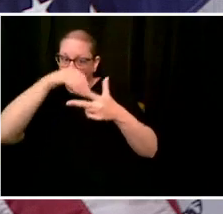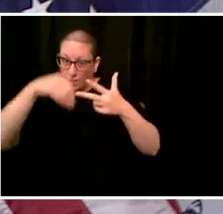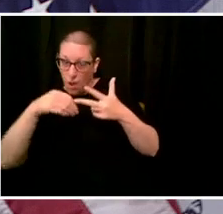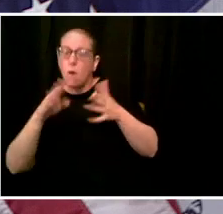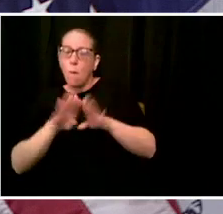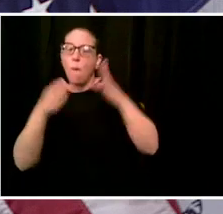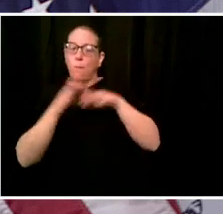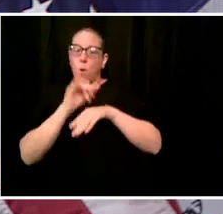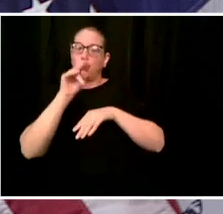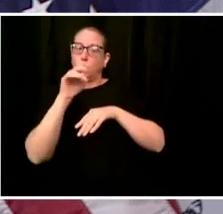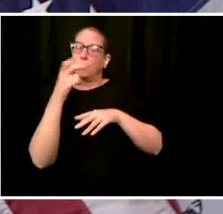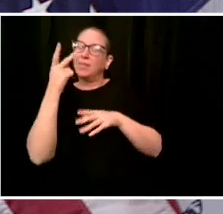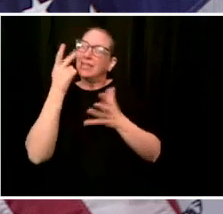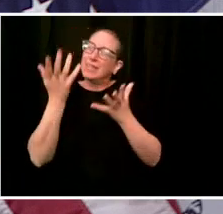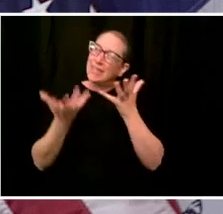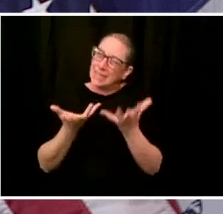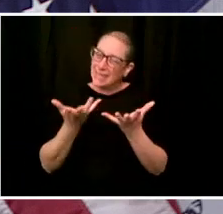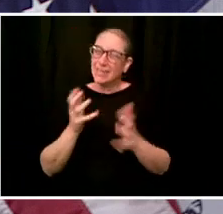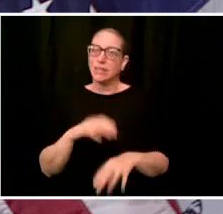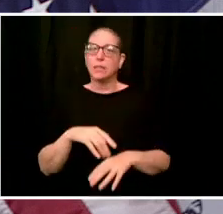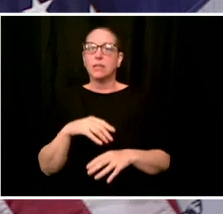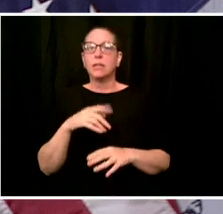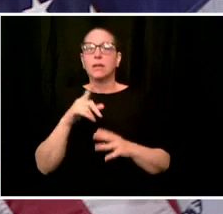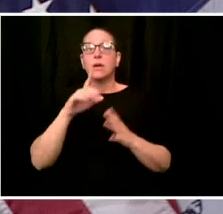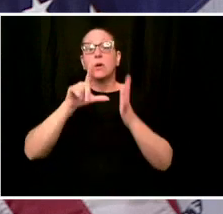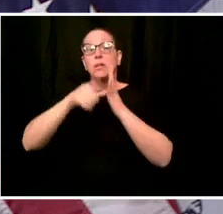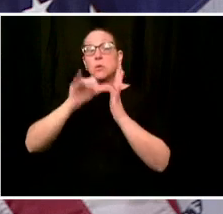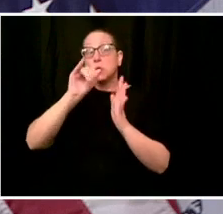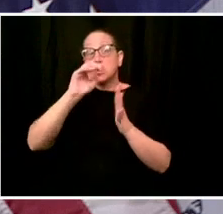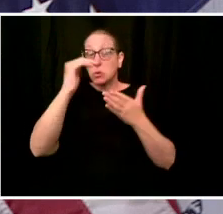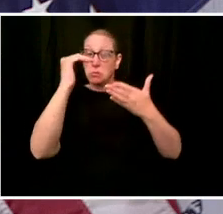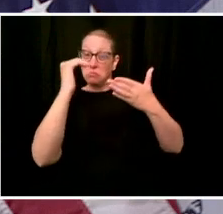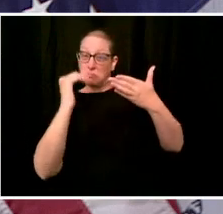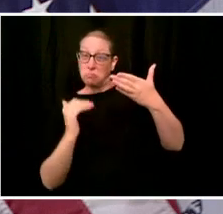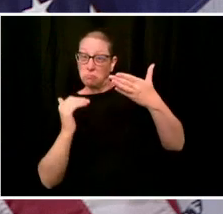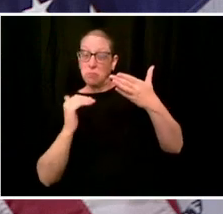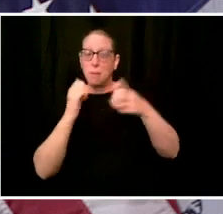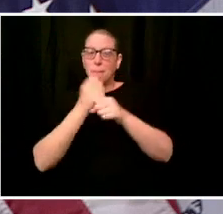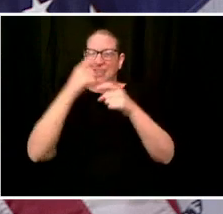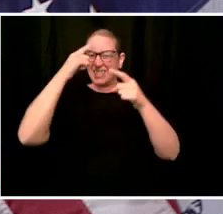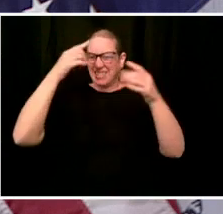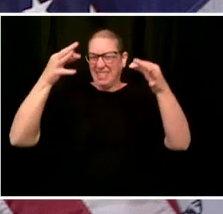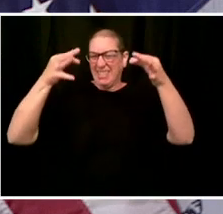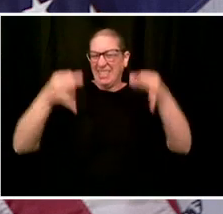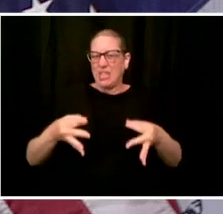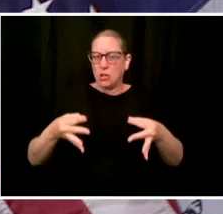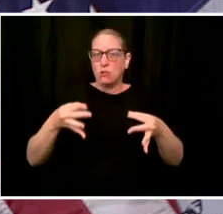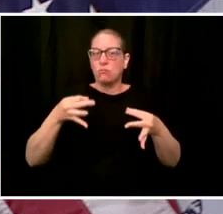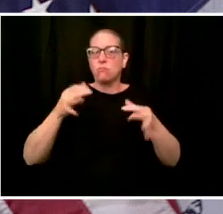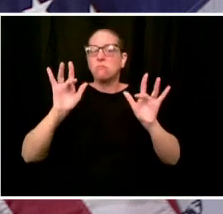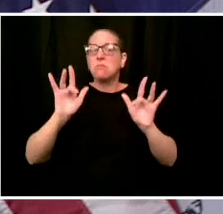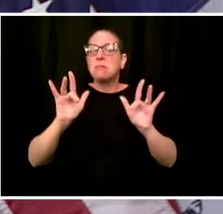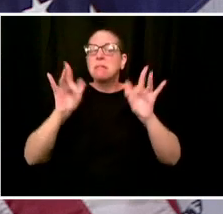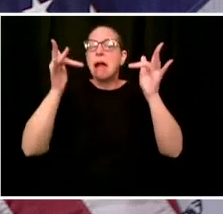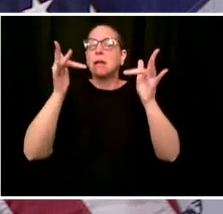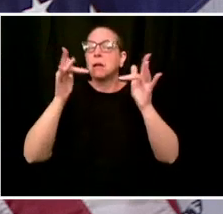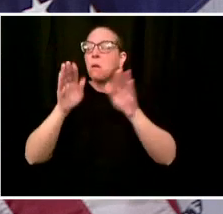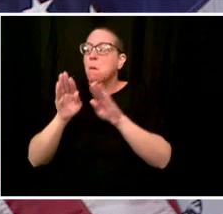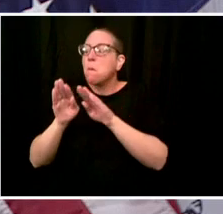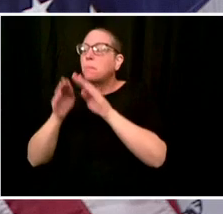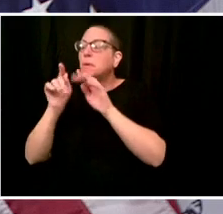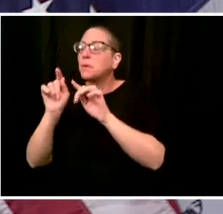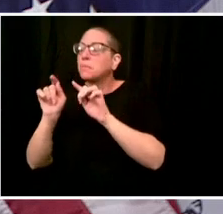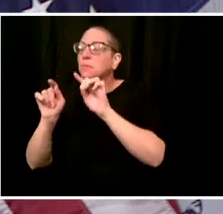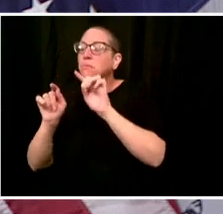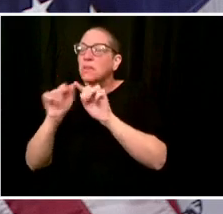very fine-tuned moves. I've been real clear that, again, what's different between us and some of the places I think may have done it the wrong way